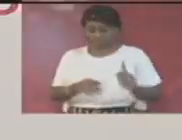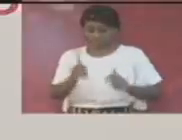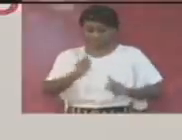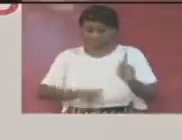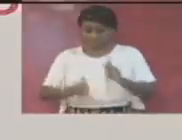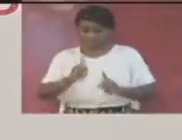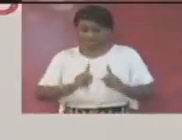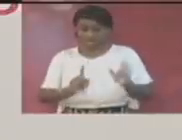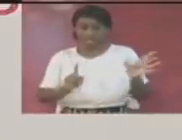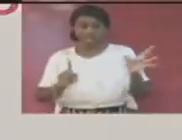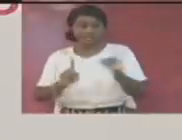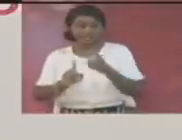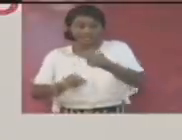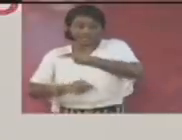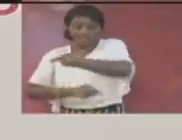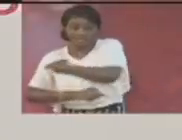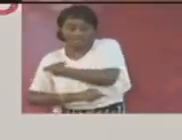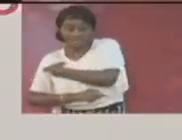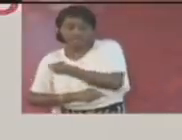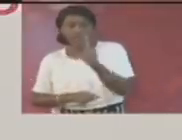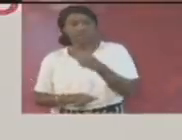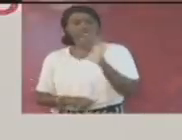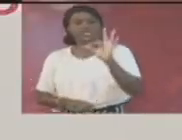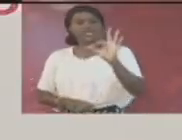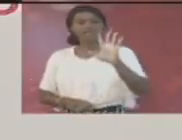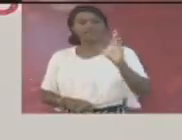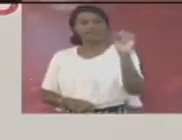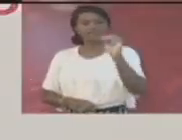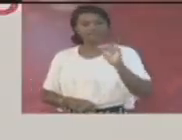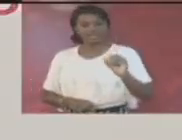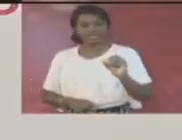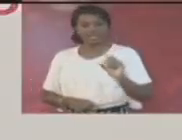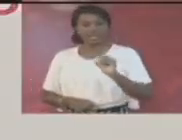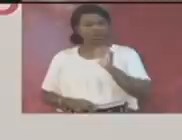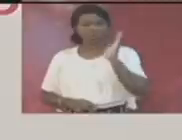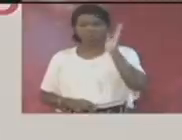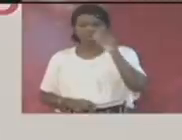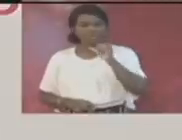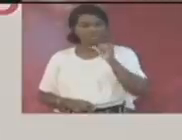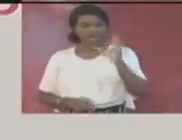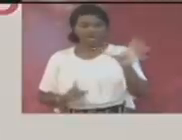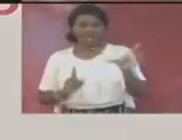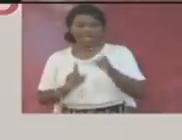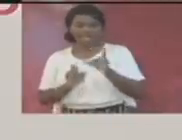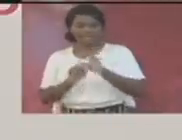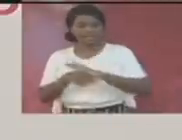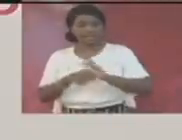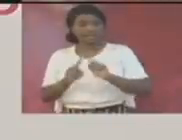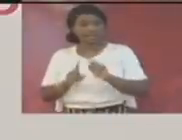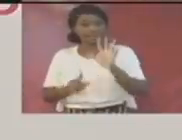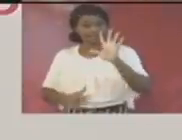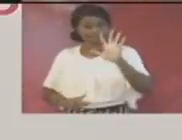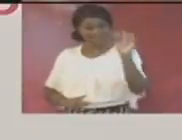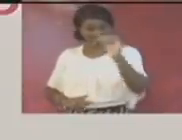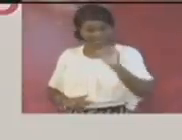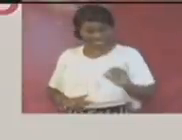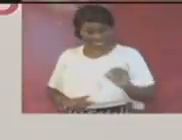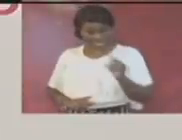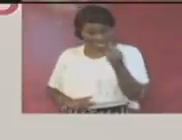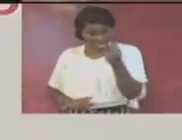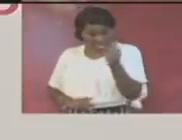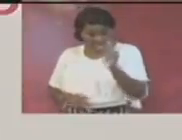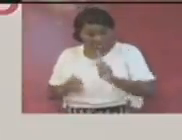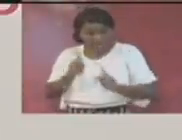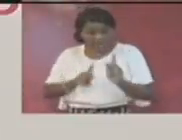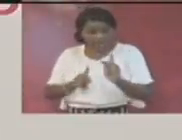vaccine, 95% of those will not manifest disease. 5%, however, will actually manifest